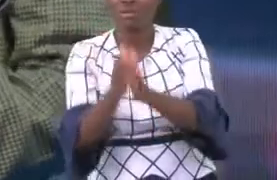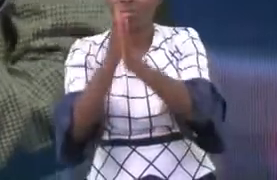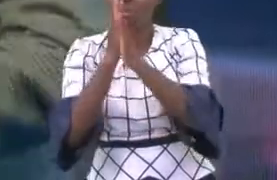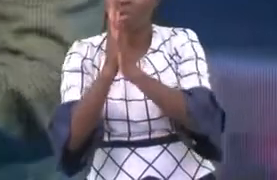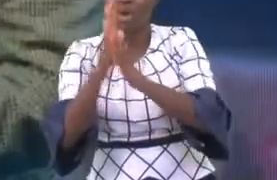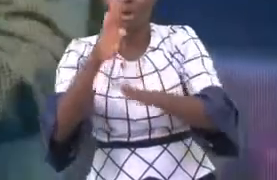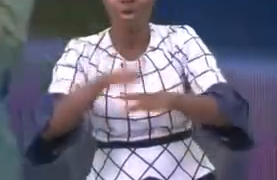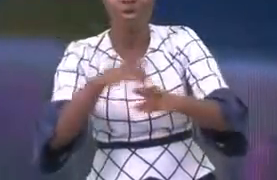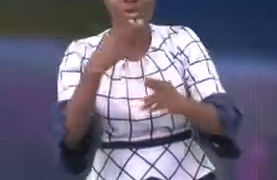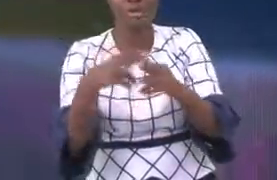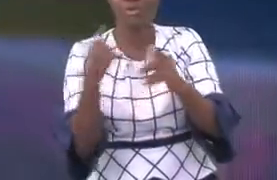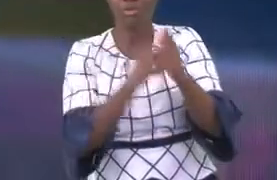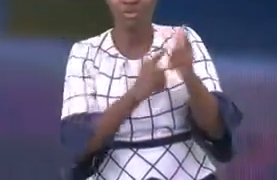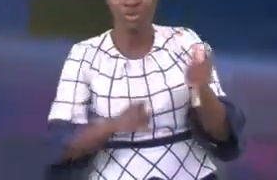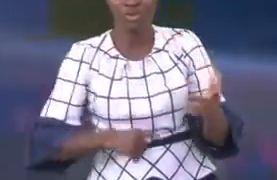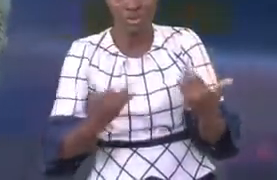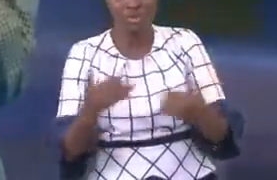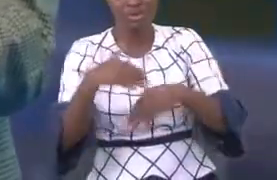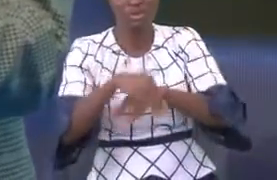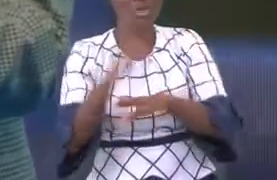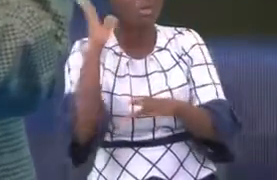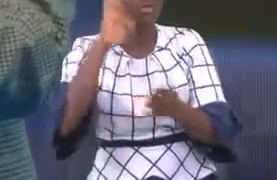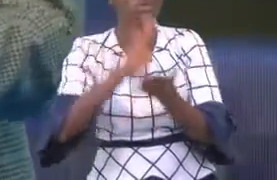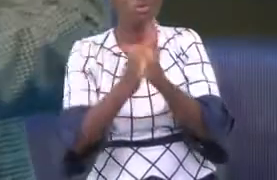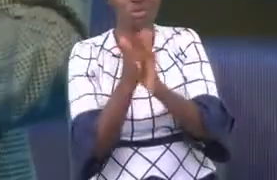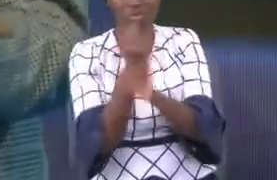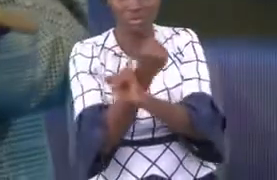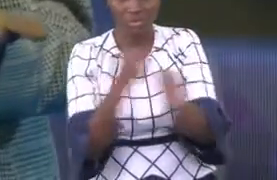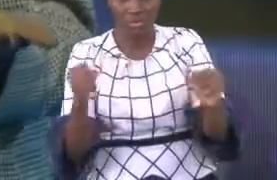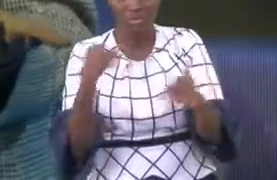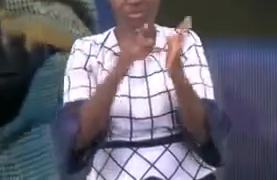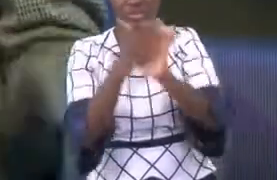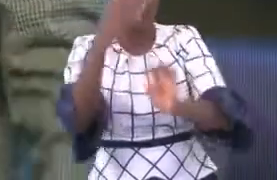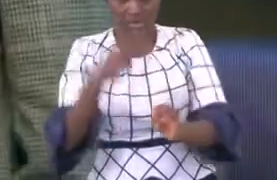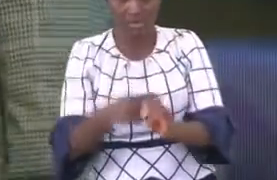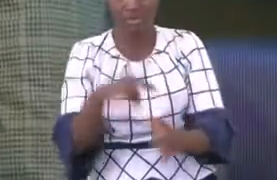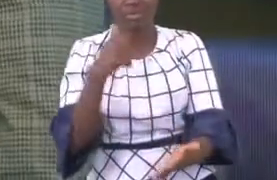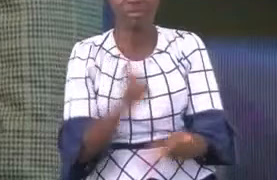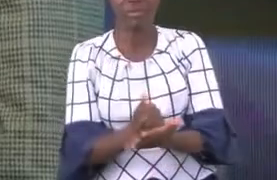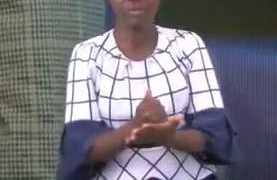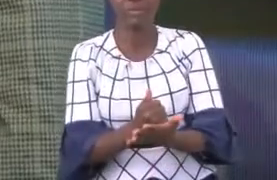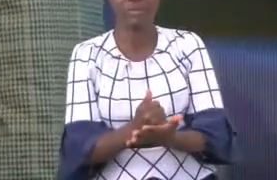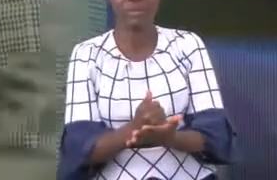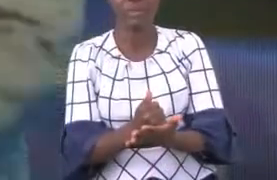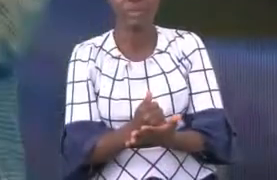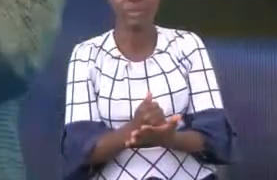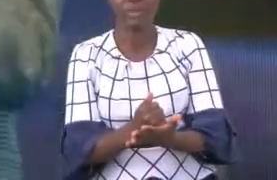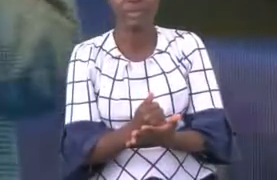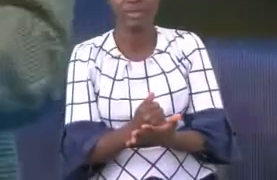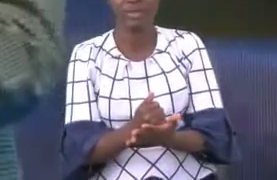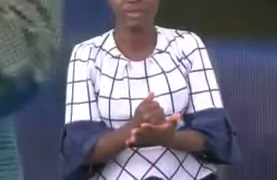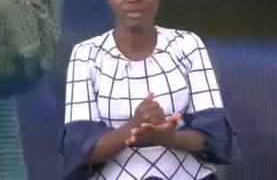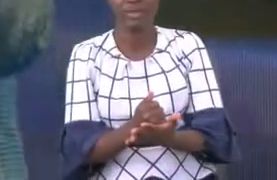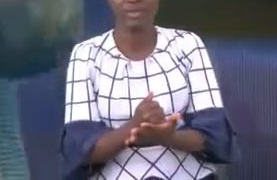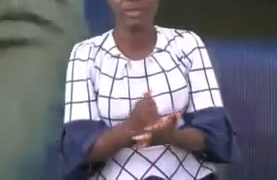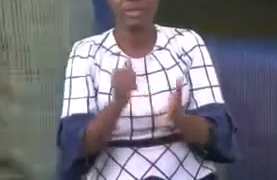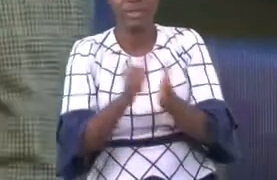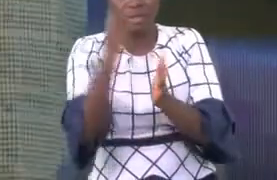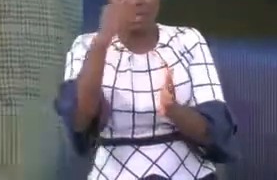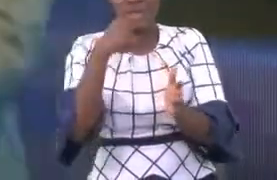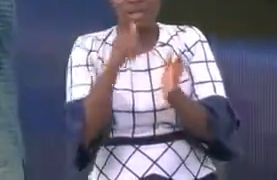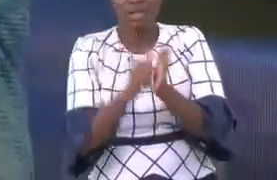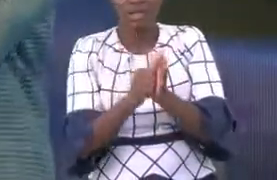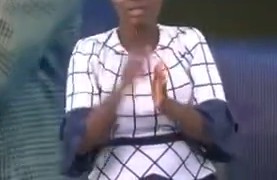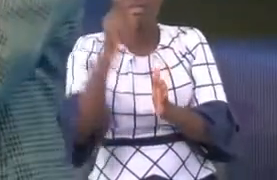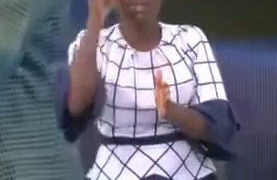Jesus' name. That's why it says he doeth what he wants to do. He accomplishes what he